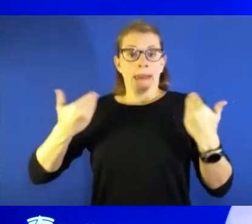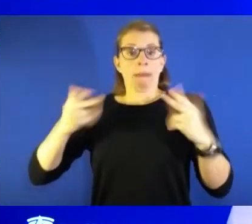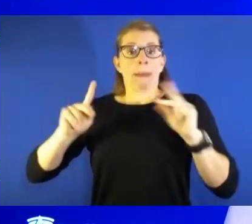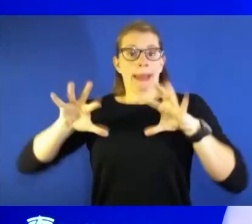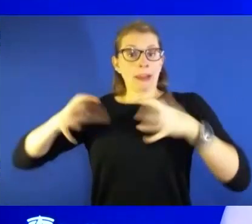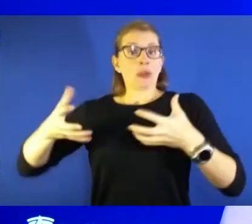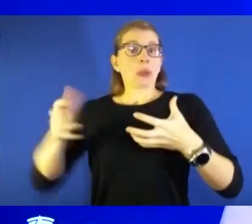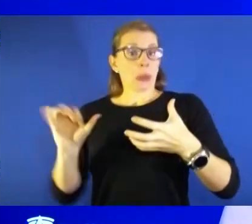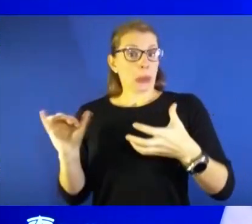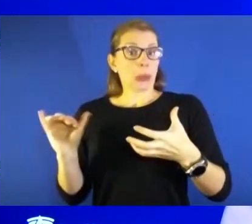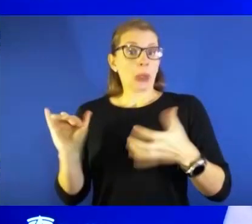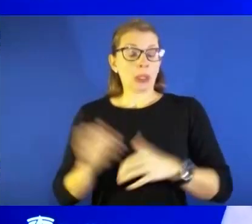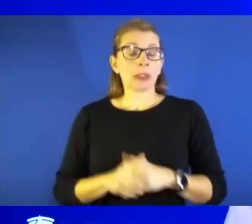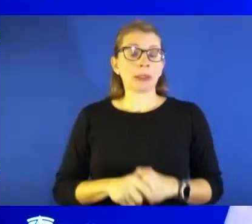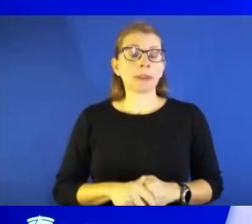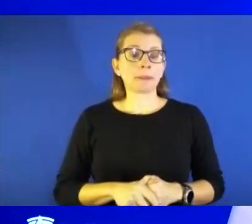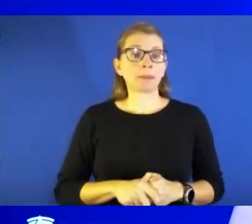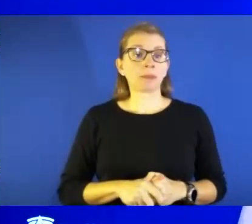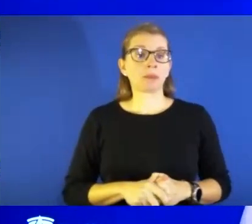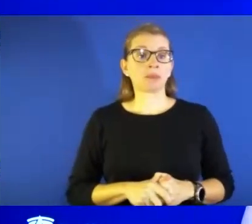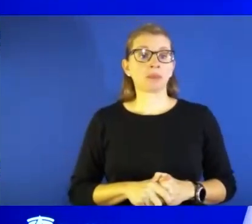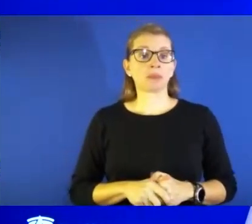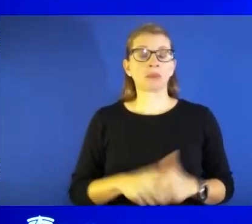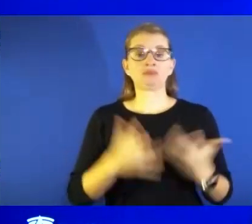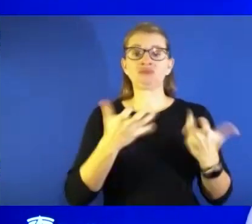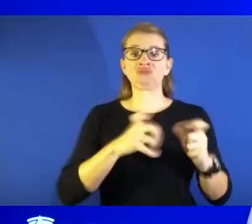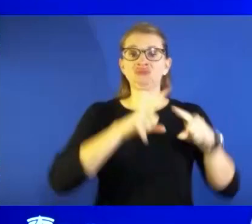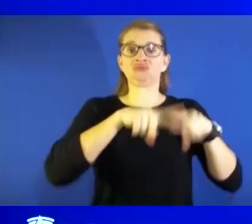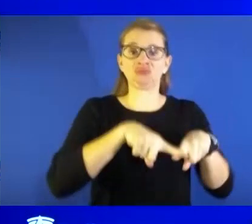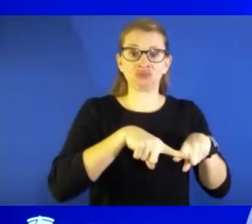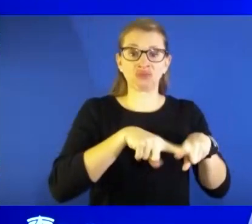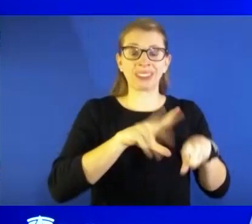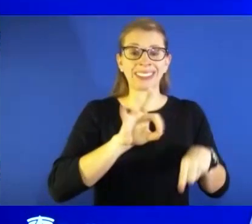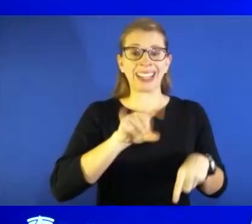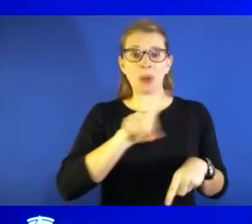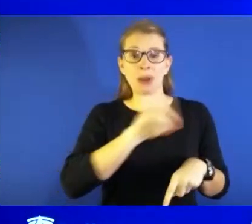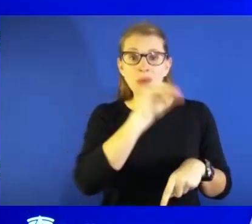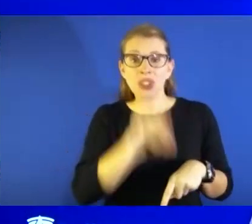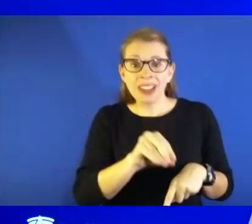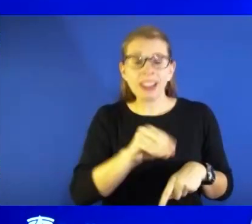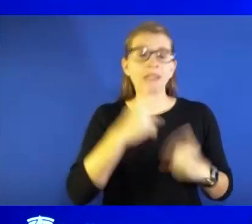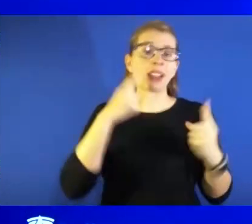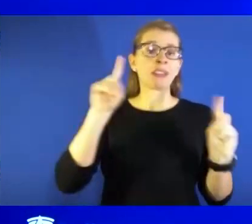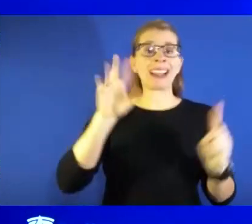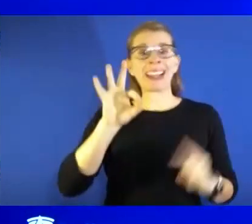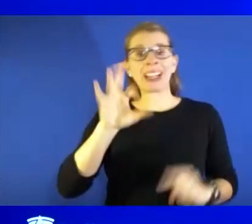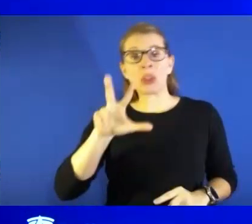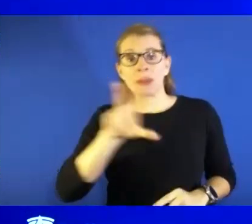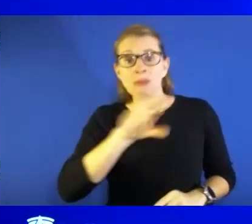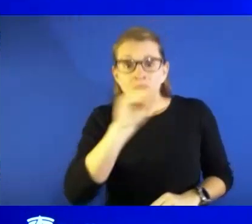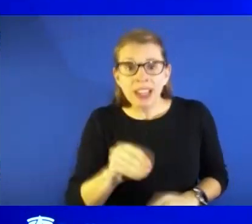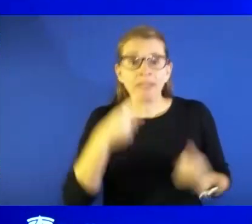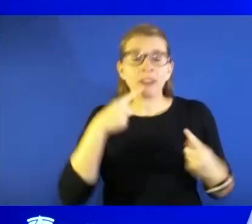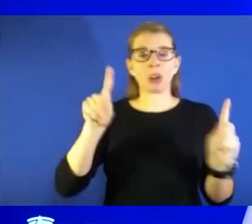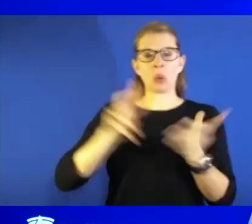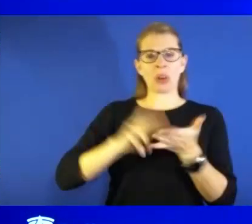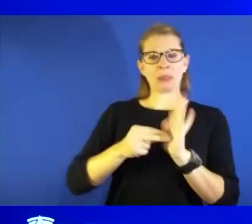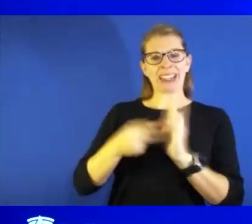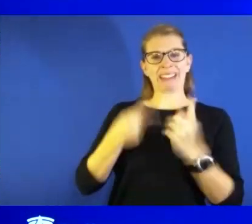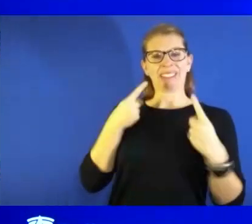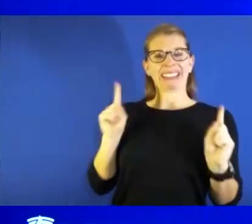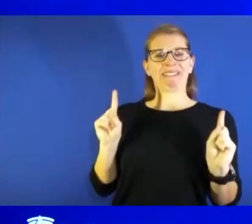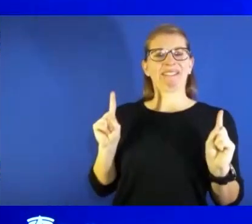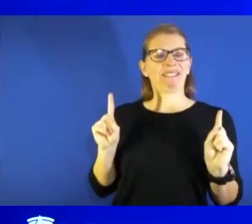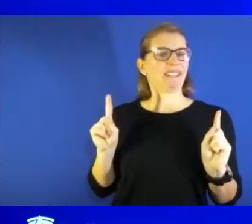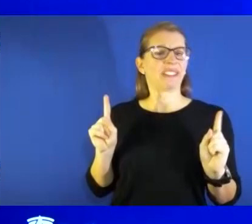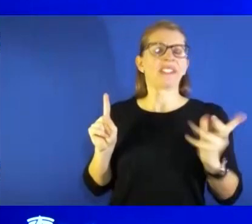you know, we don't want to rest on the numbers, 91% effective, 93% effective. First of all, what are we talking about effectiveness? I believe